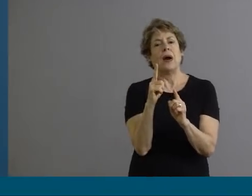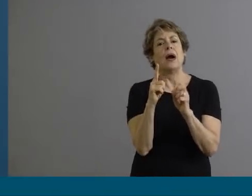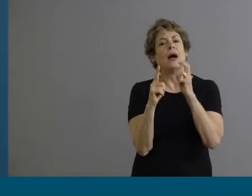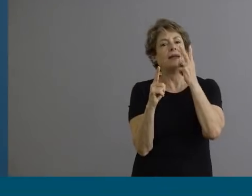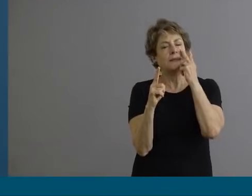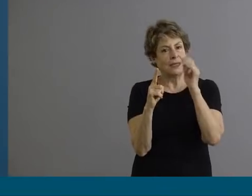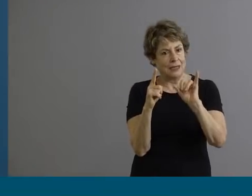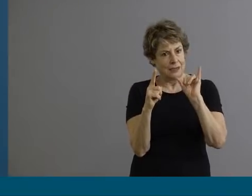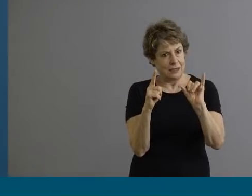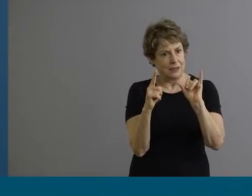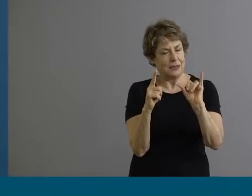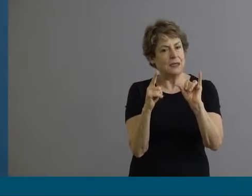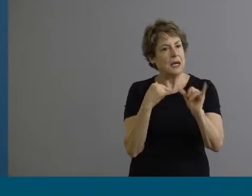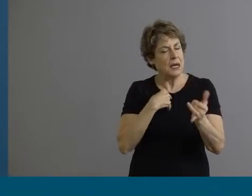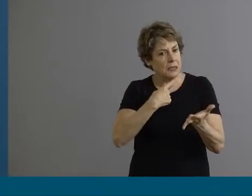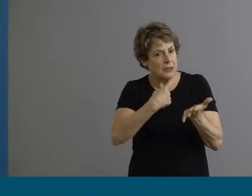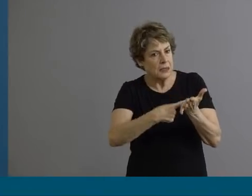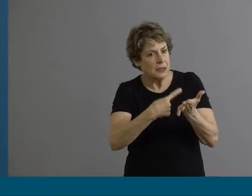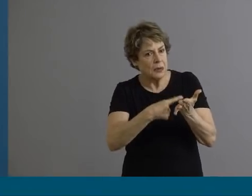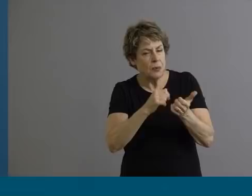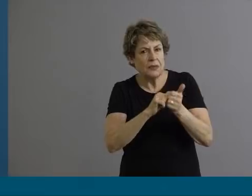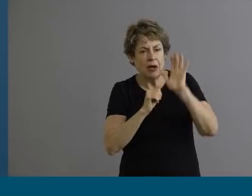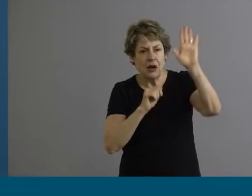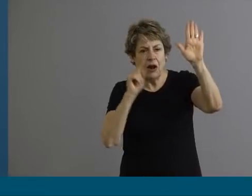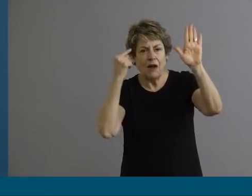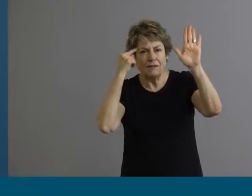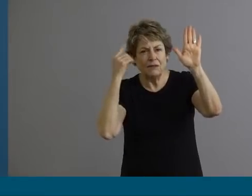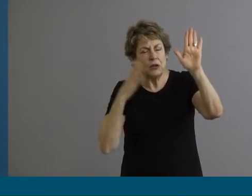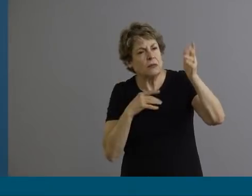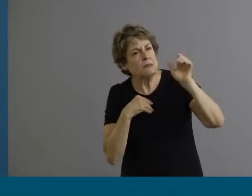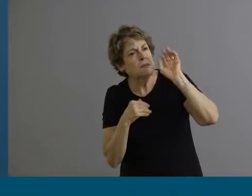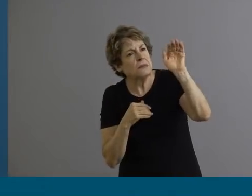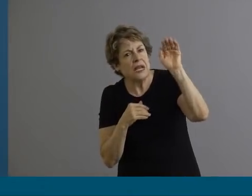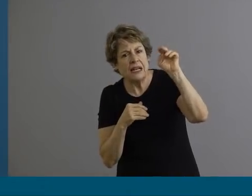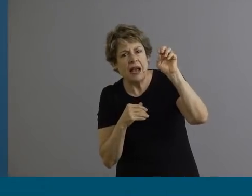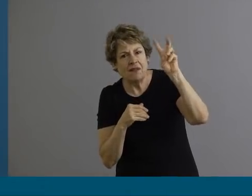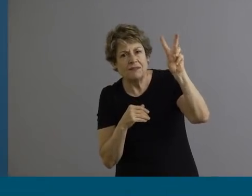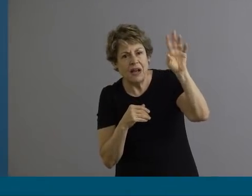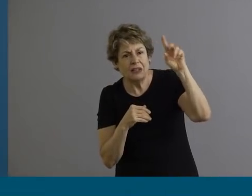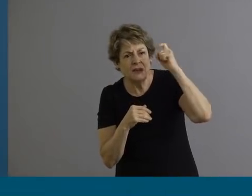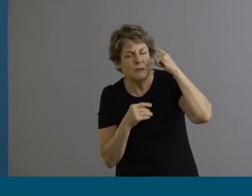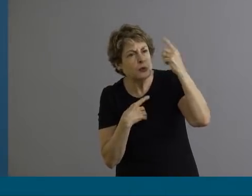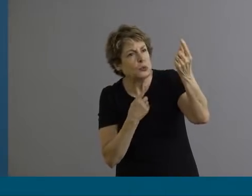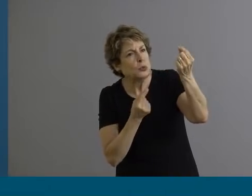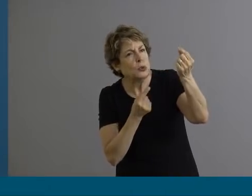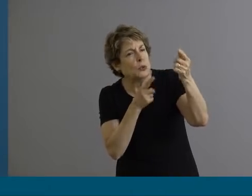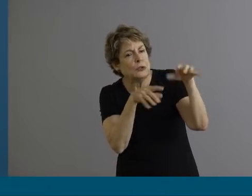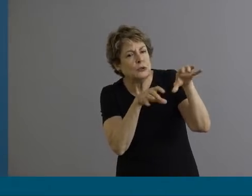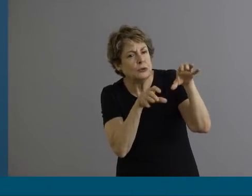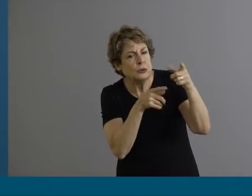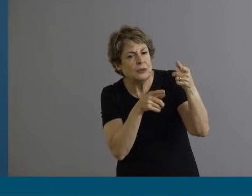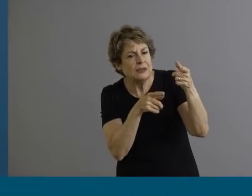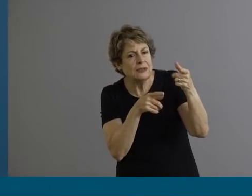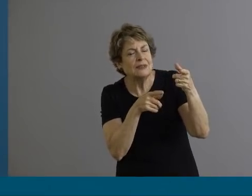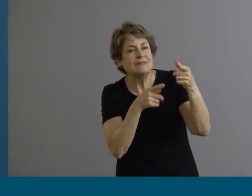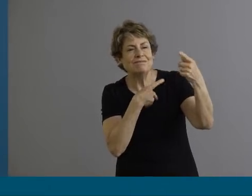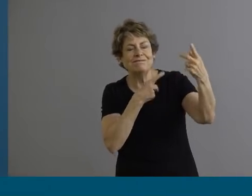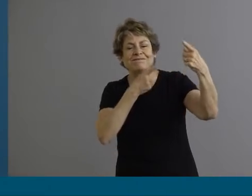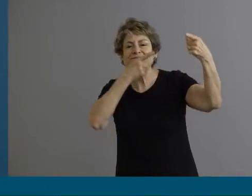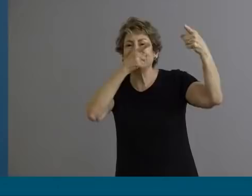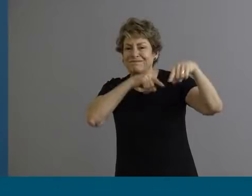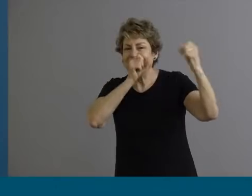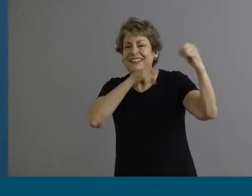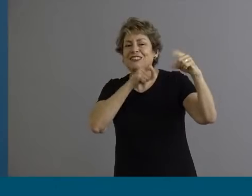and decisions that we were making. We both want to work as hard as we can to get this number